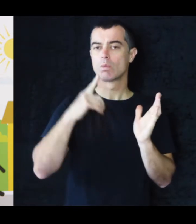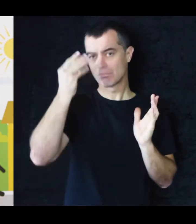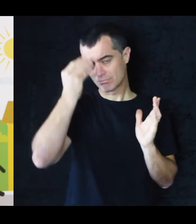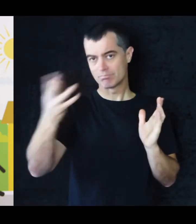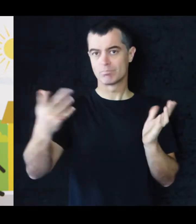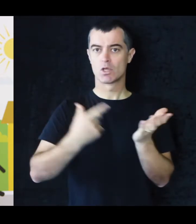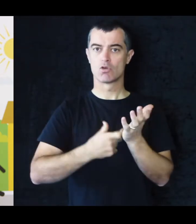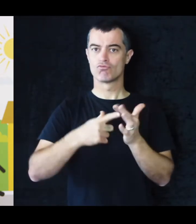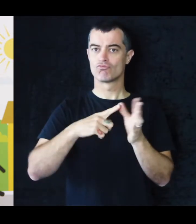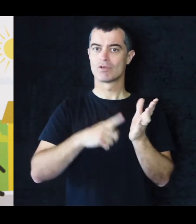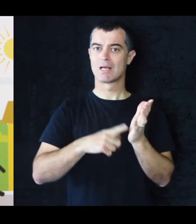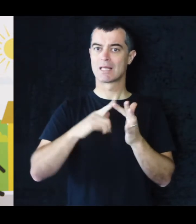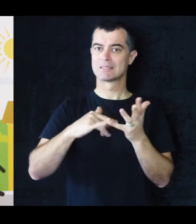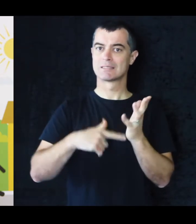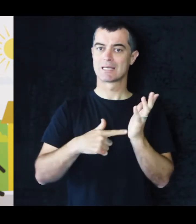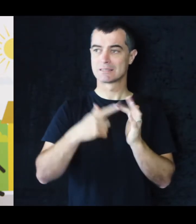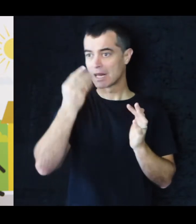estate agent know that,